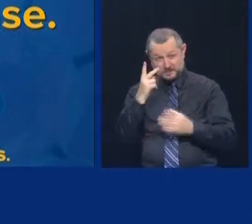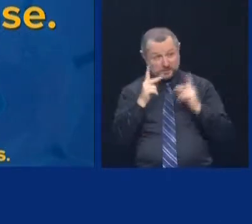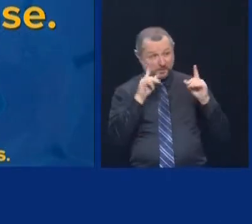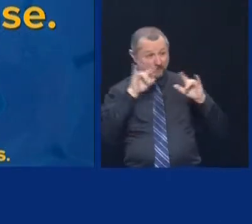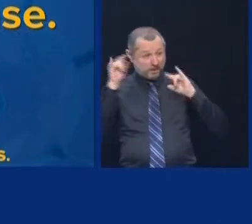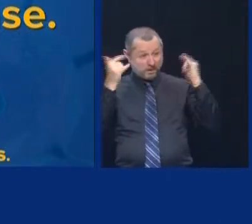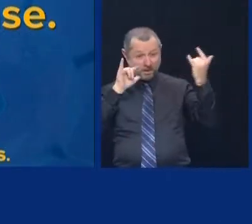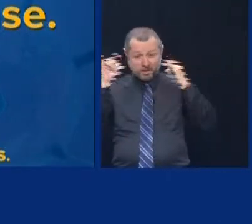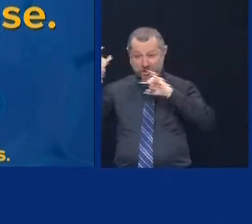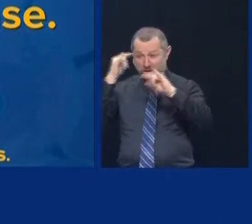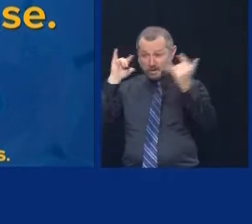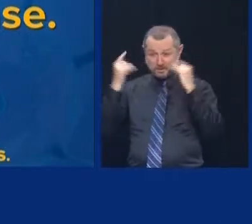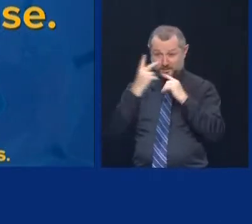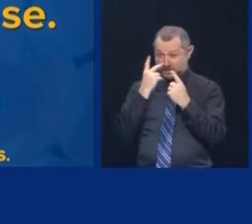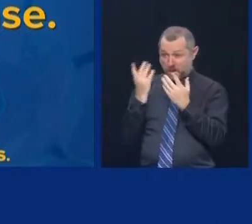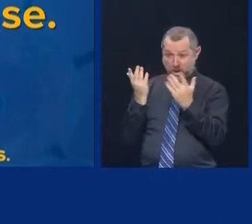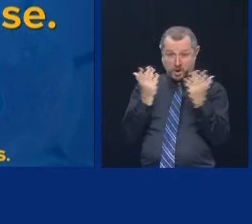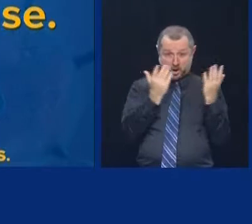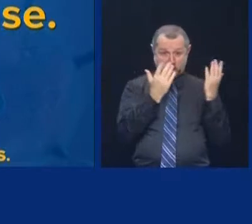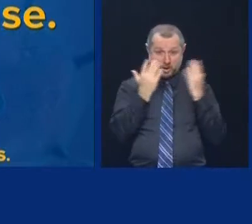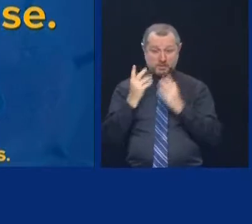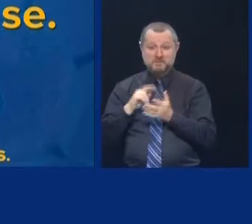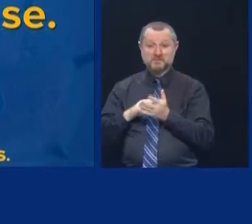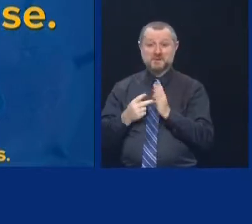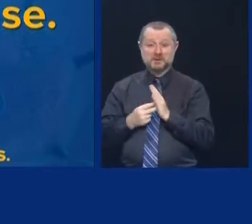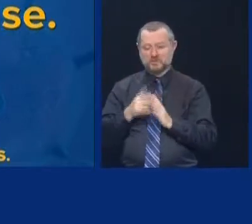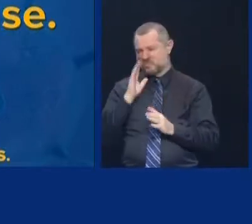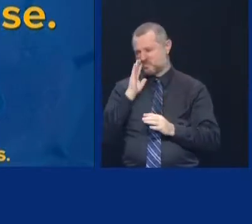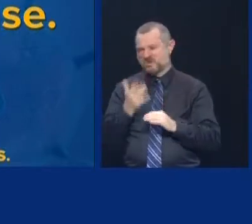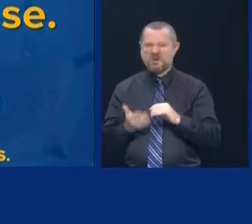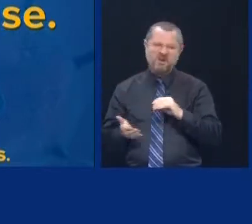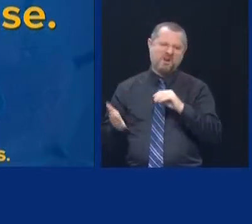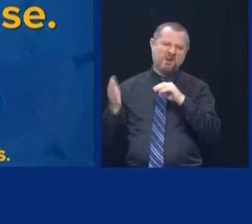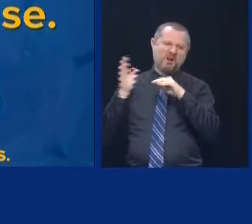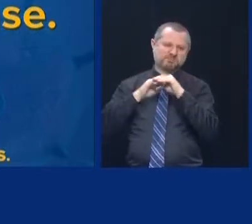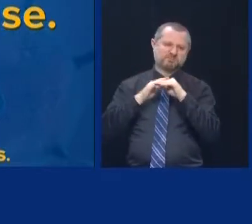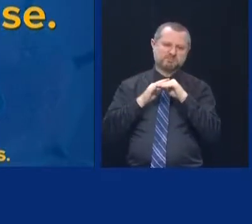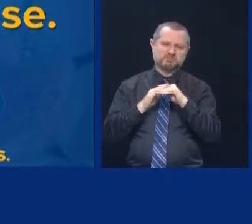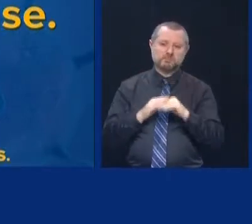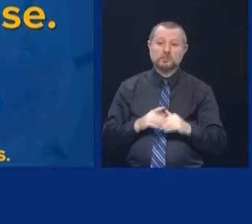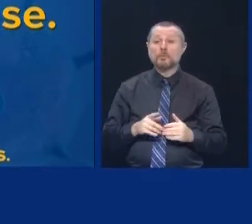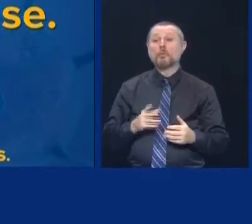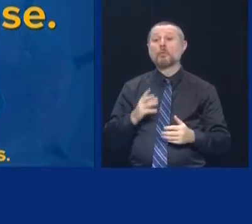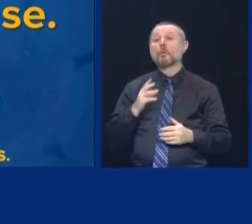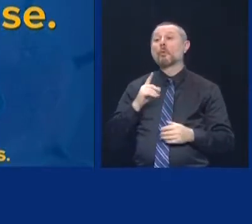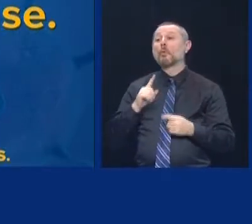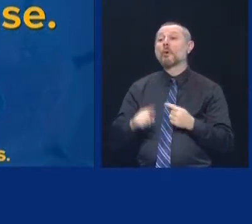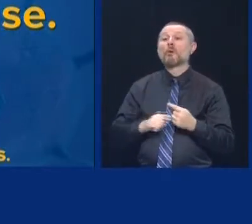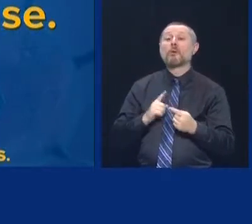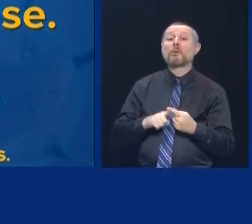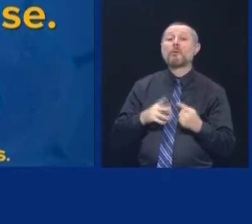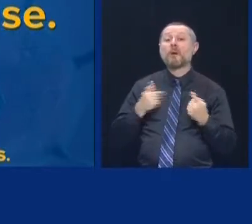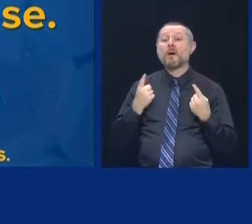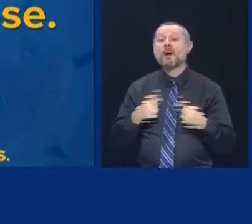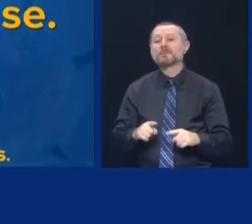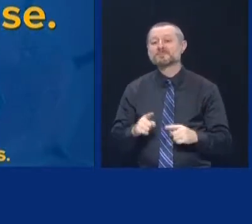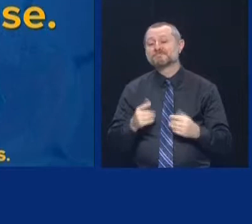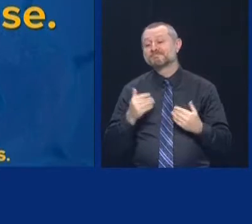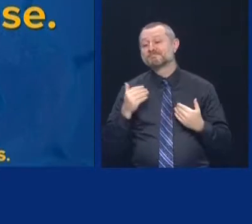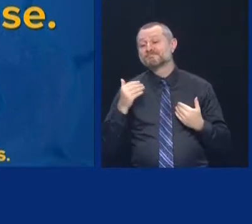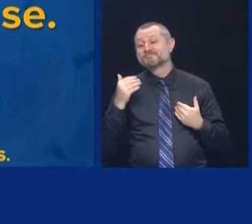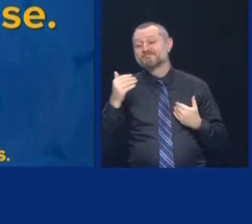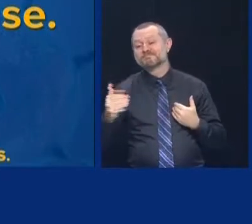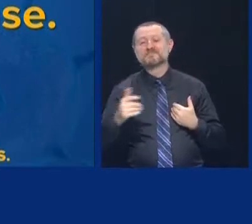we expect there will be a significant rise. When do you see it? You'll see it about 10 days after Thanksgiving.